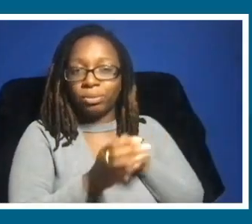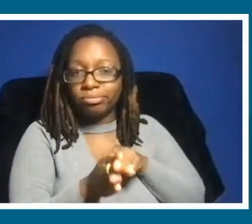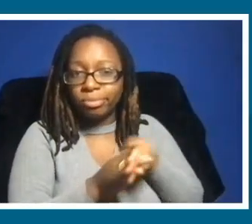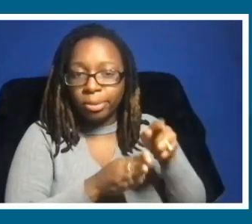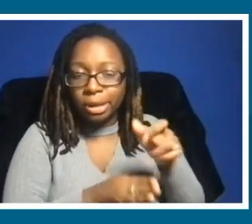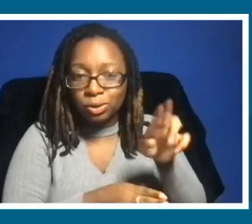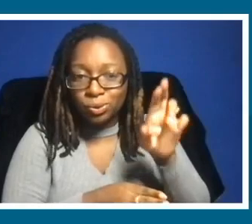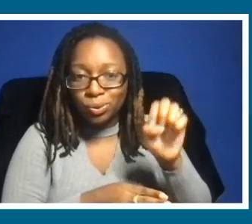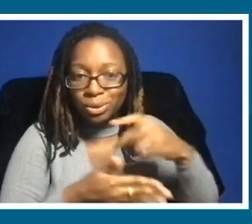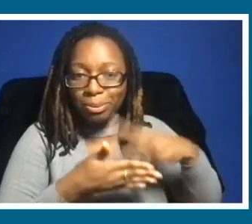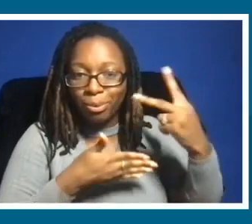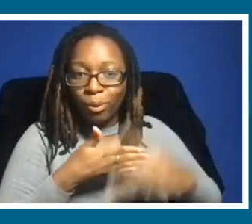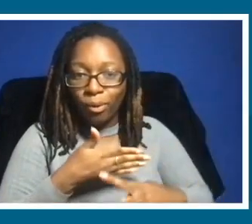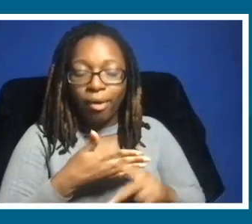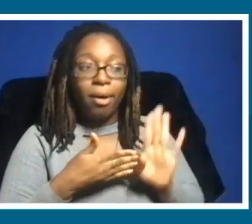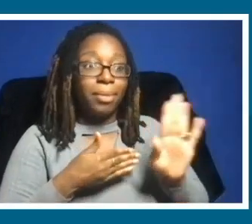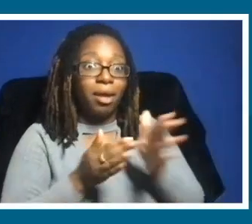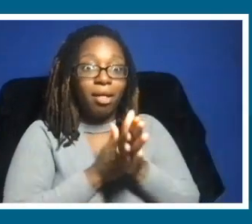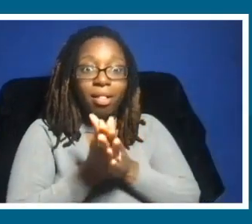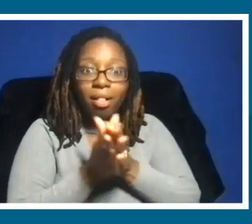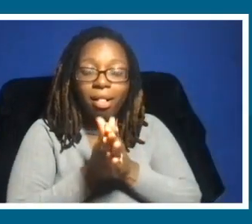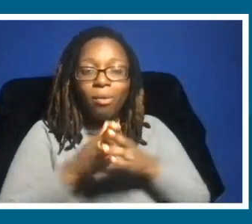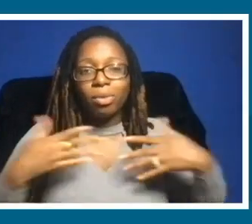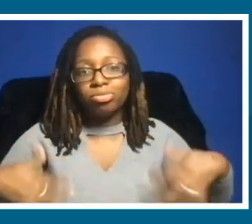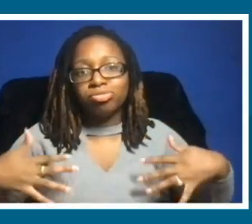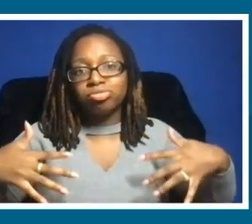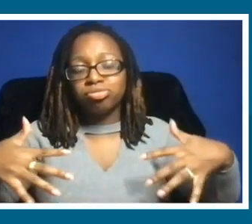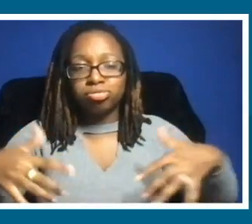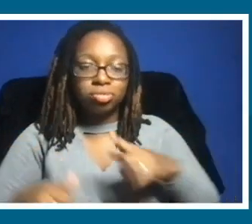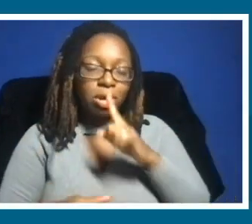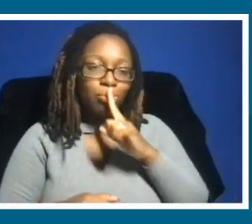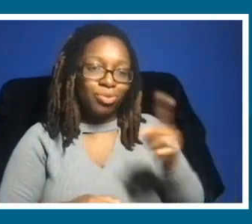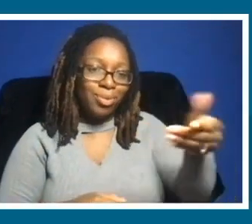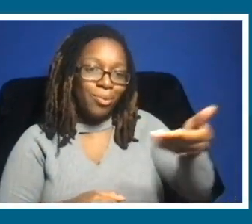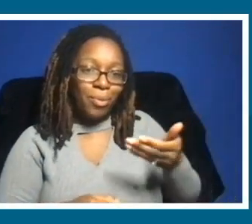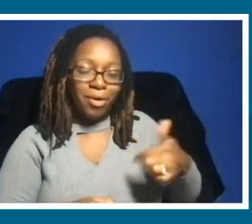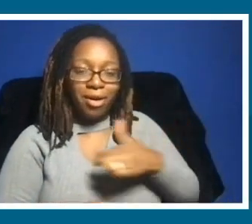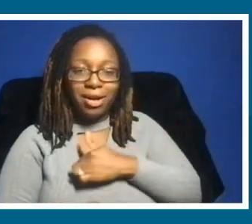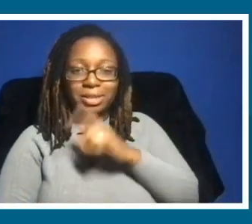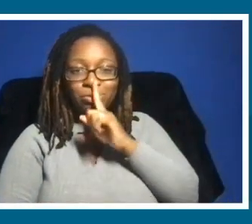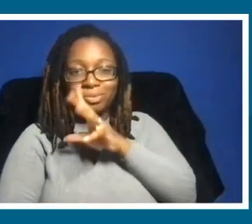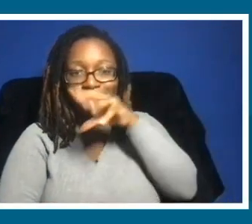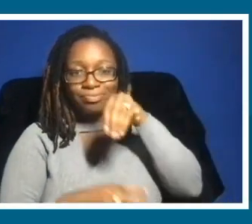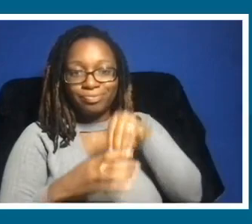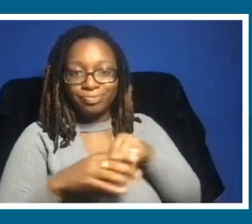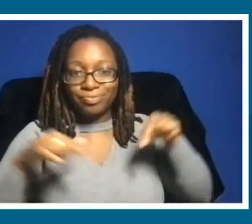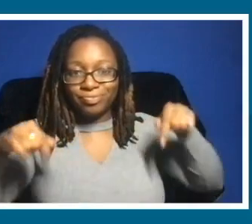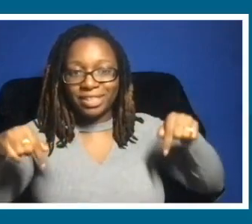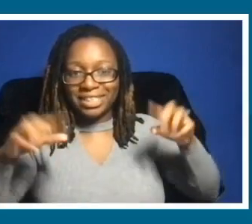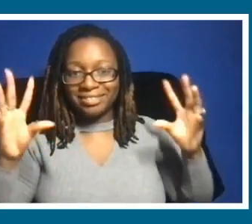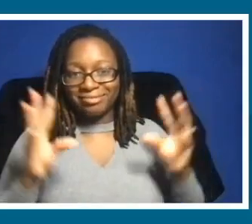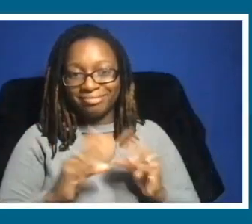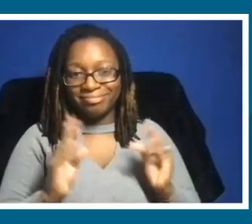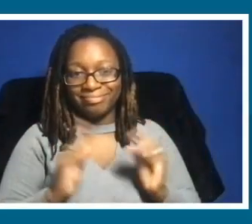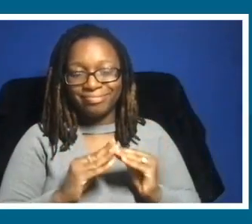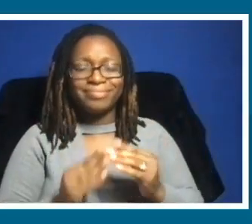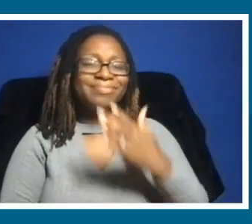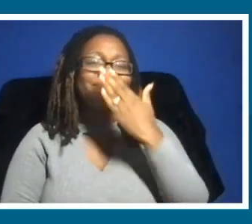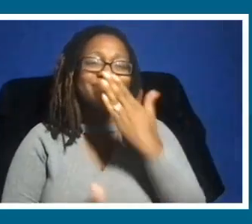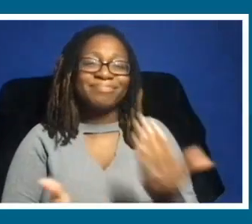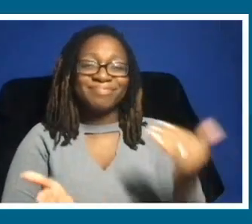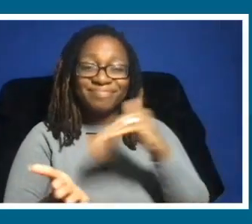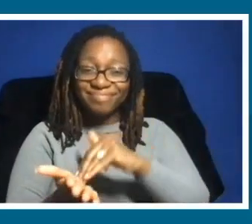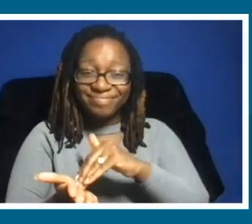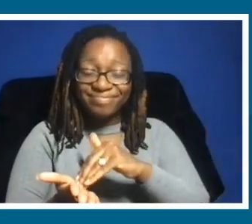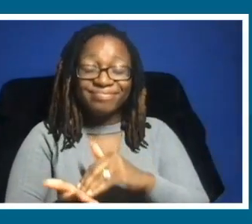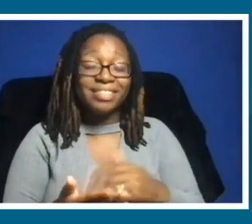was fantastic, and they graciously welcomed us to be a part of the summit. And just again, thank you very much. And also a